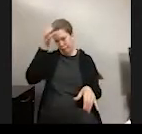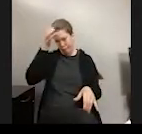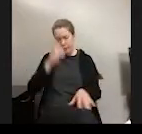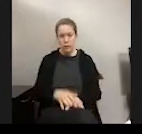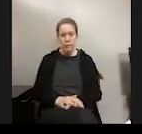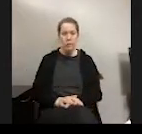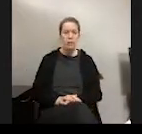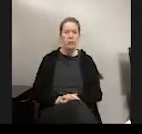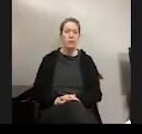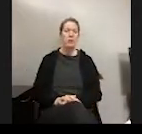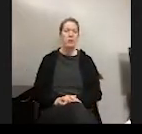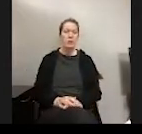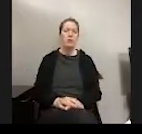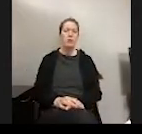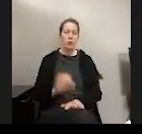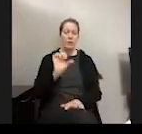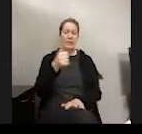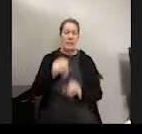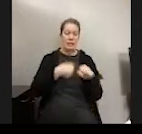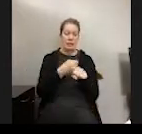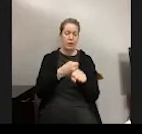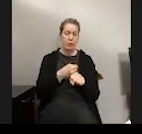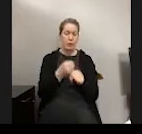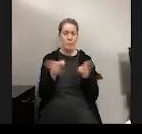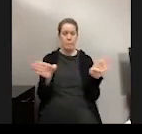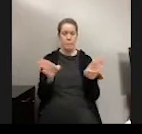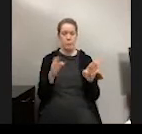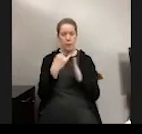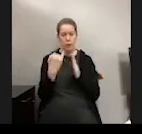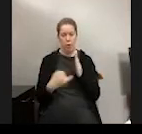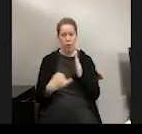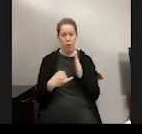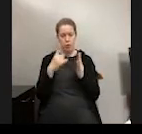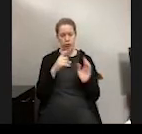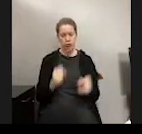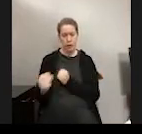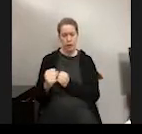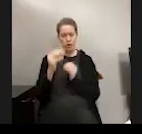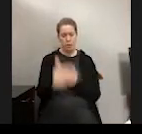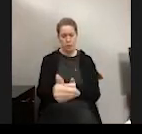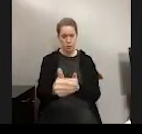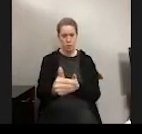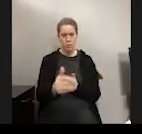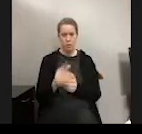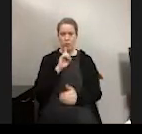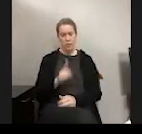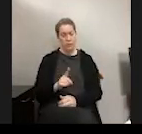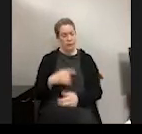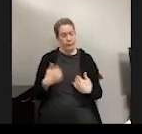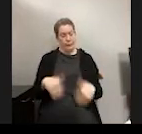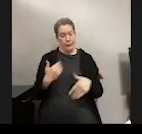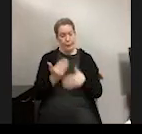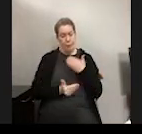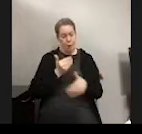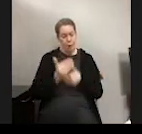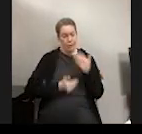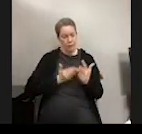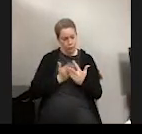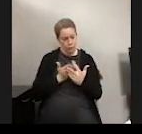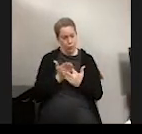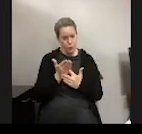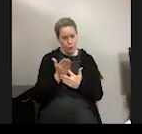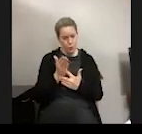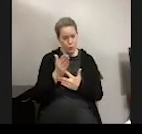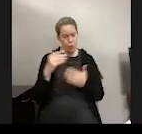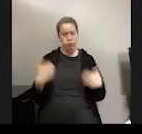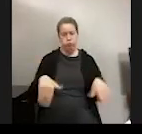art strategy, it went through a pretty rigorous process in order to create the plan. It's not a master plan, it's a strategy at this point. So the